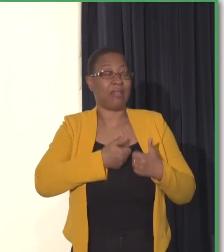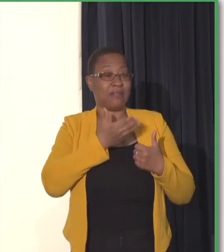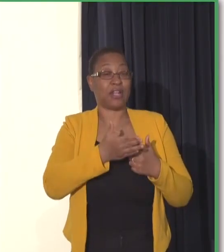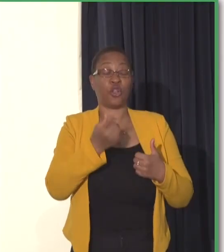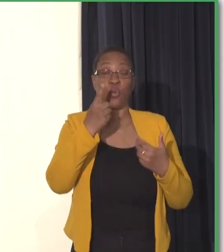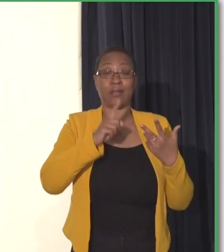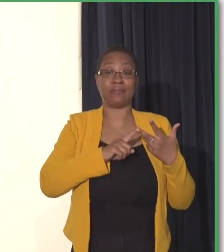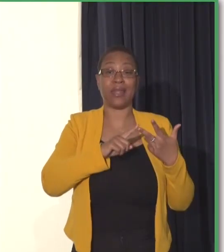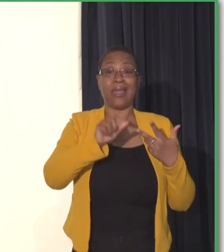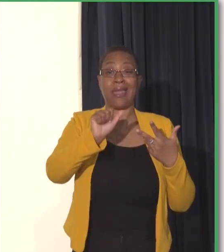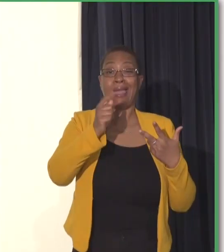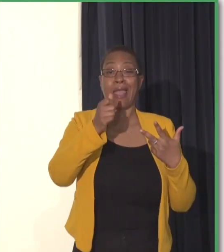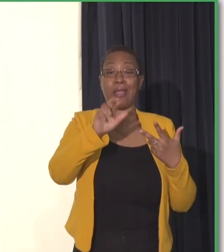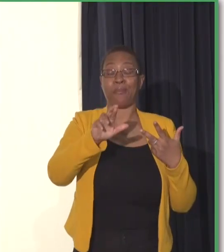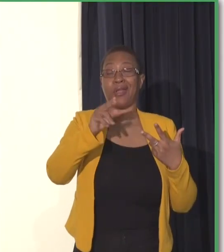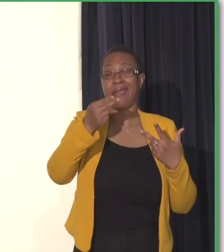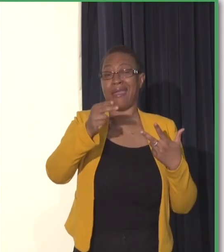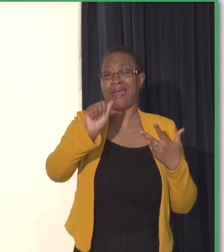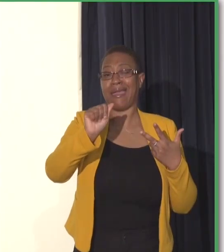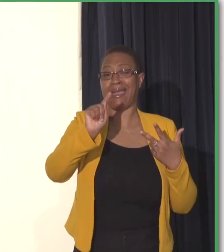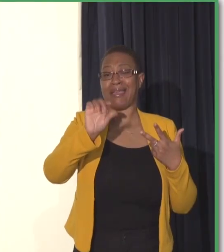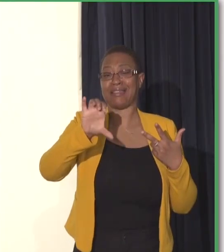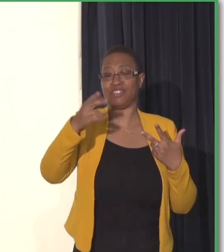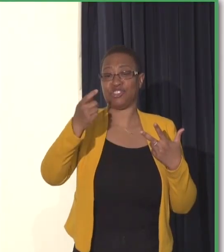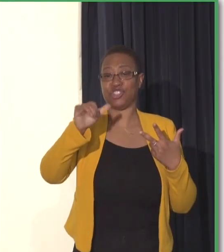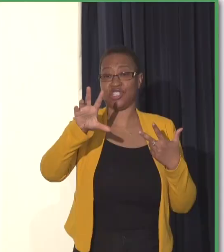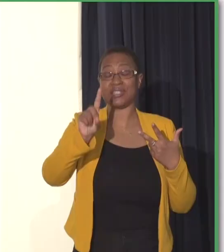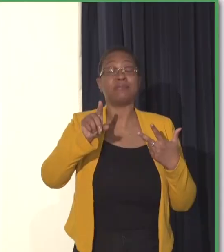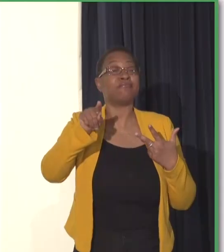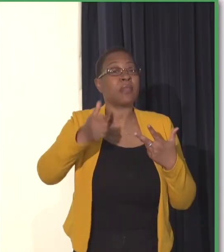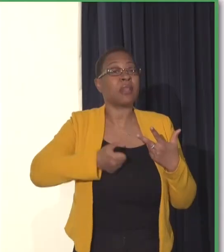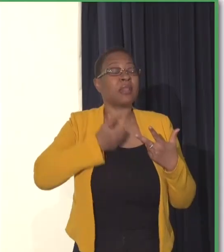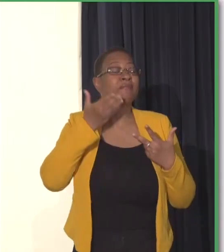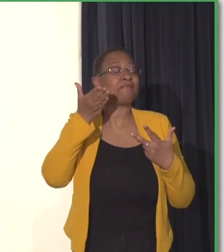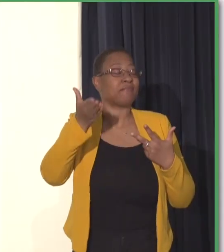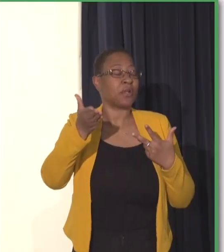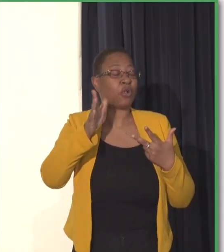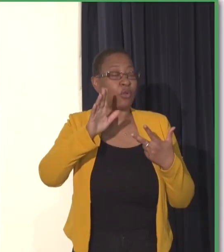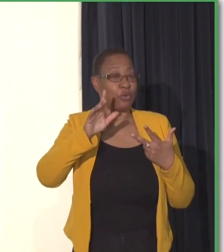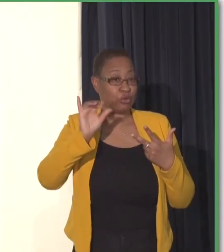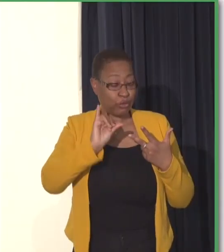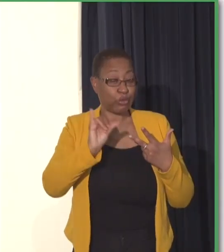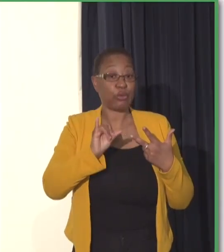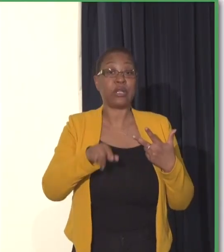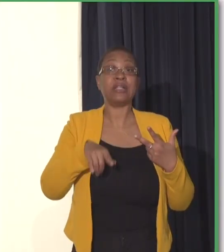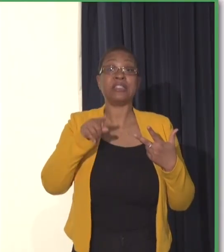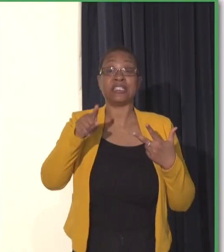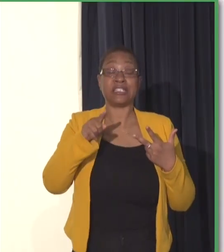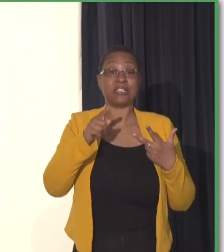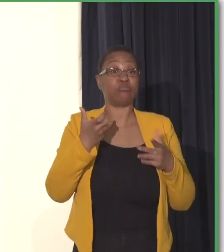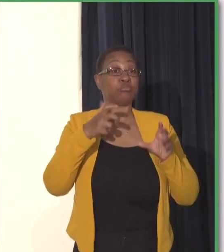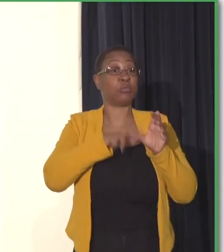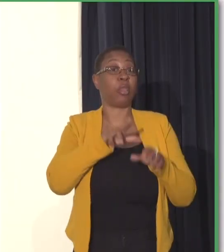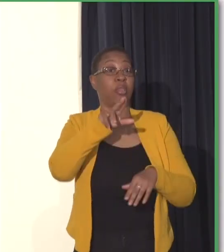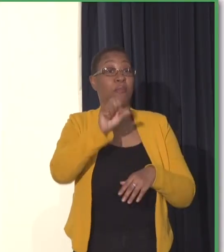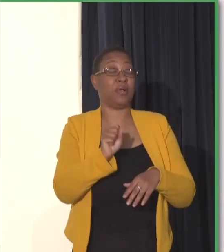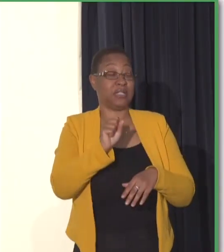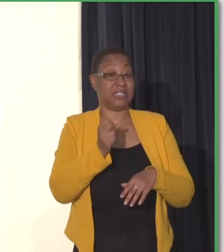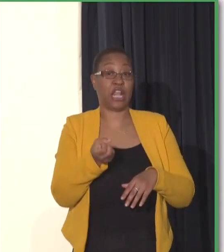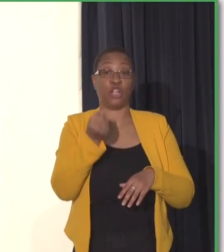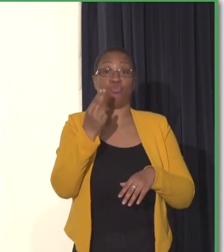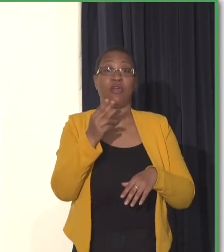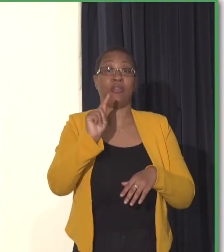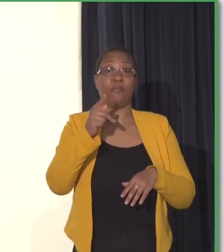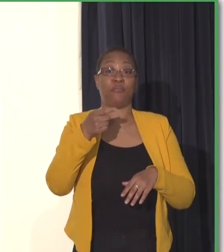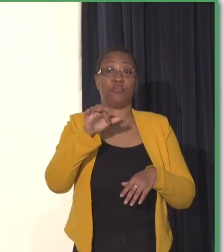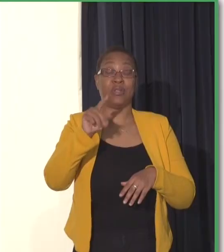Hatches, she works at the 12th. And this is what they do. Catch the bus. This is Hatches. She catch the bus. The 12th